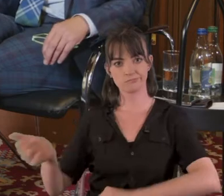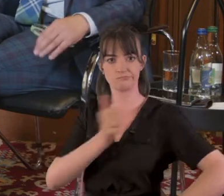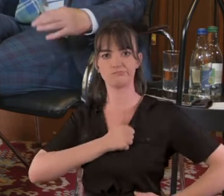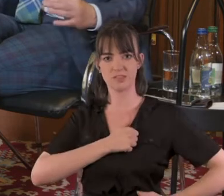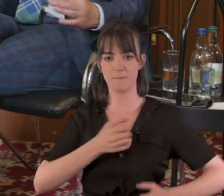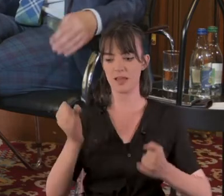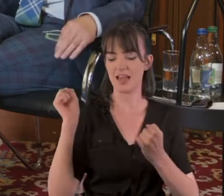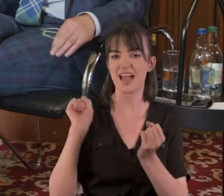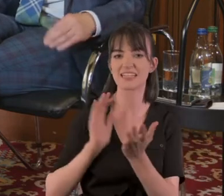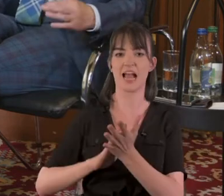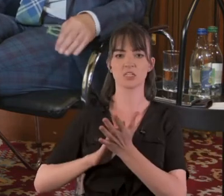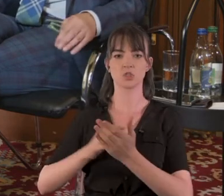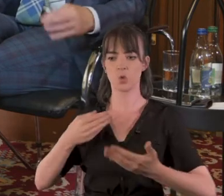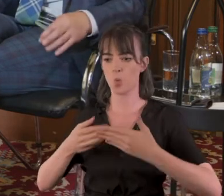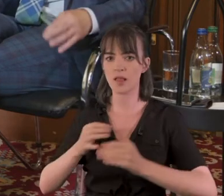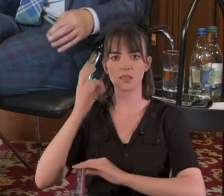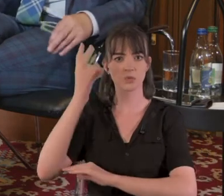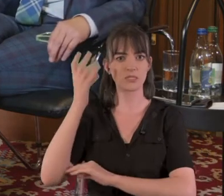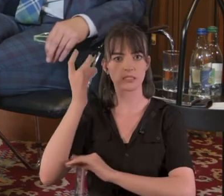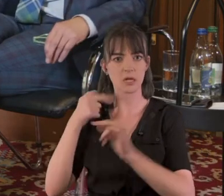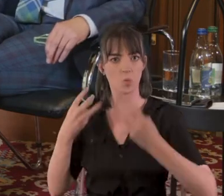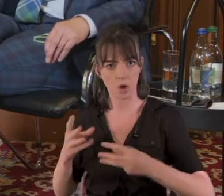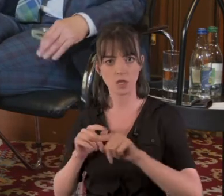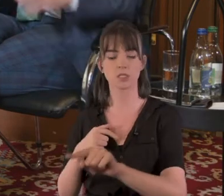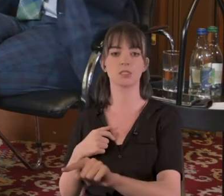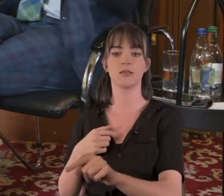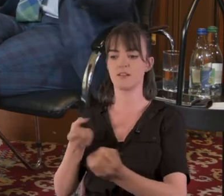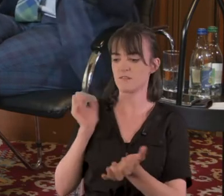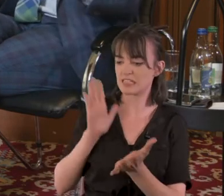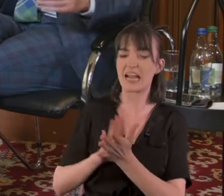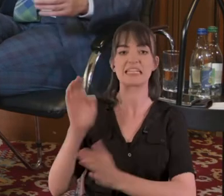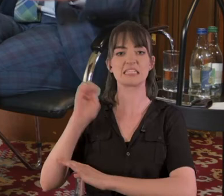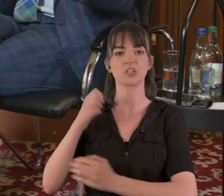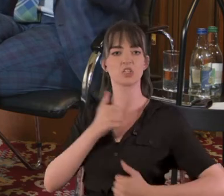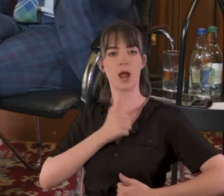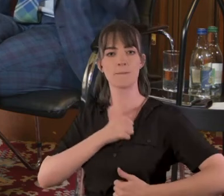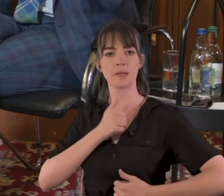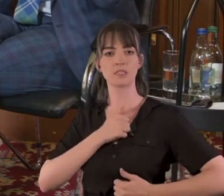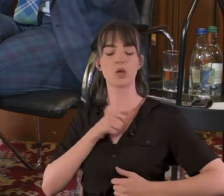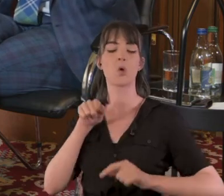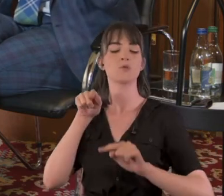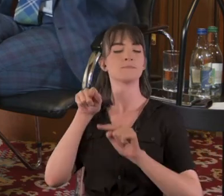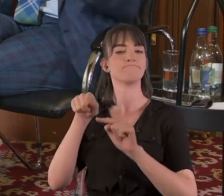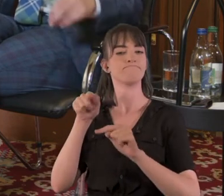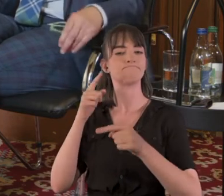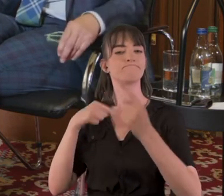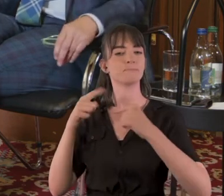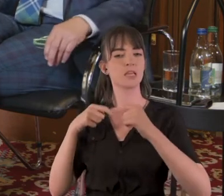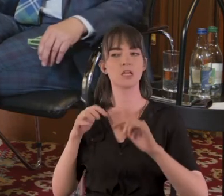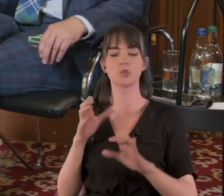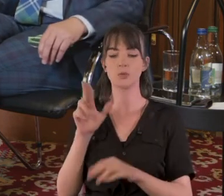Crown. They are conniving at the mutiny of the British Army. So it definitely goes back to there, that sense of